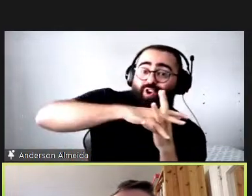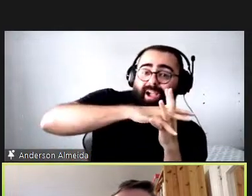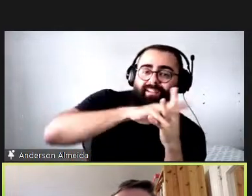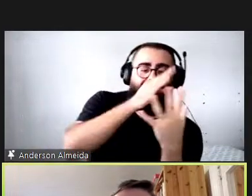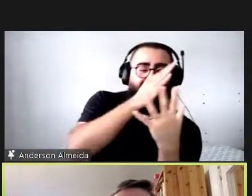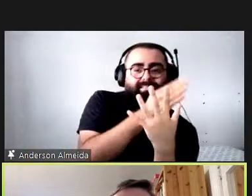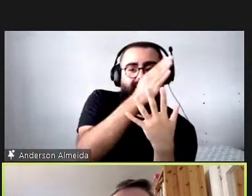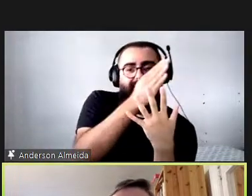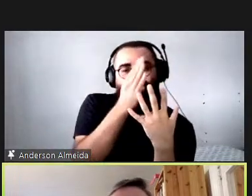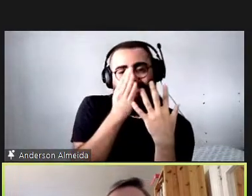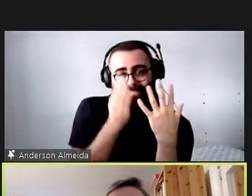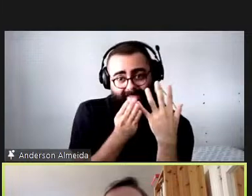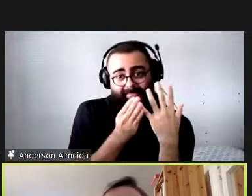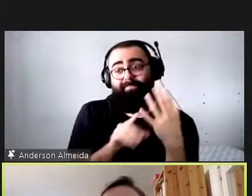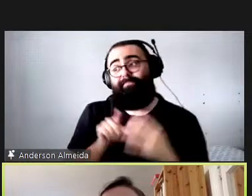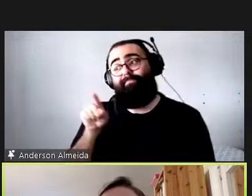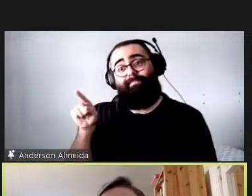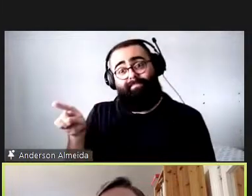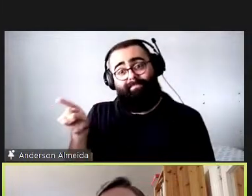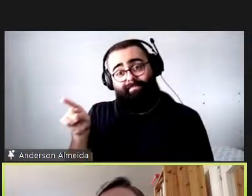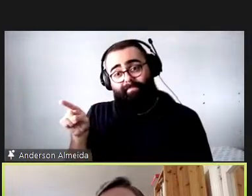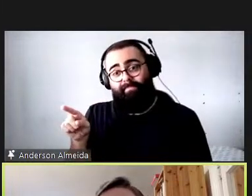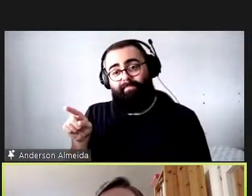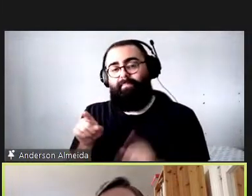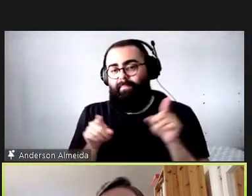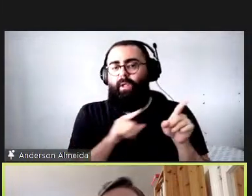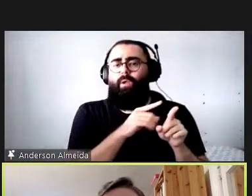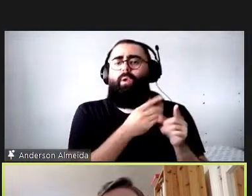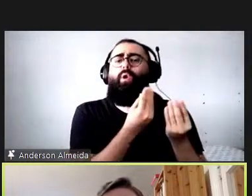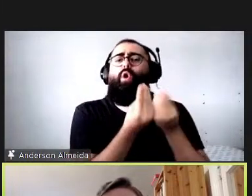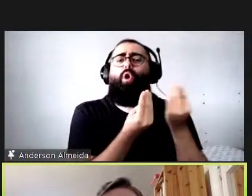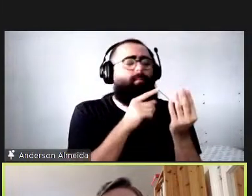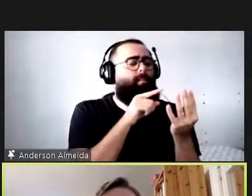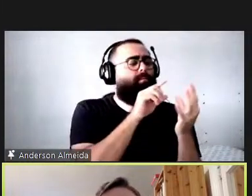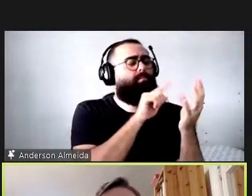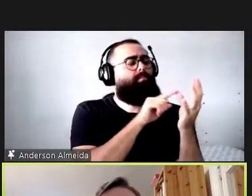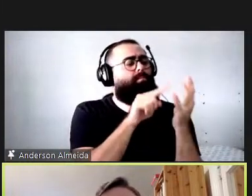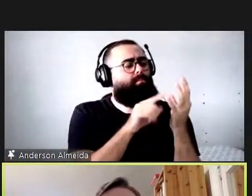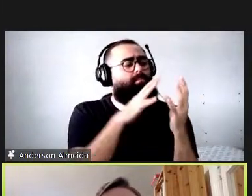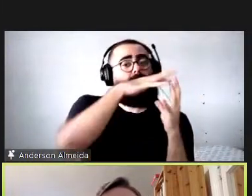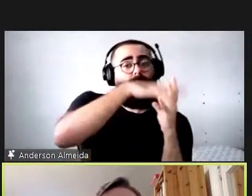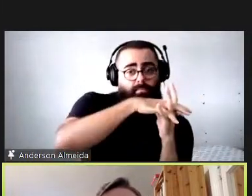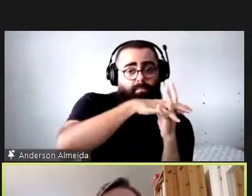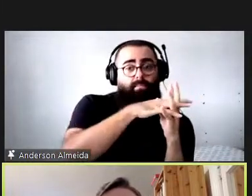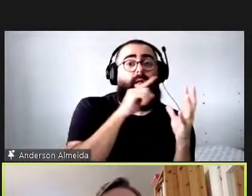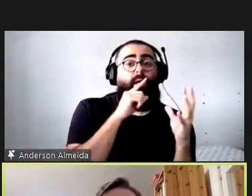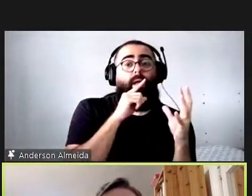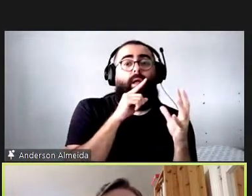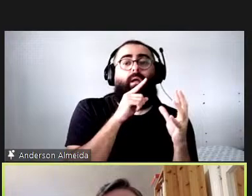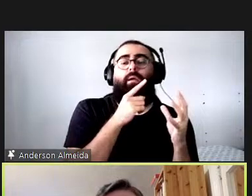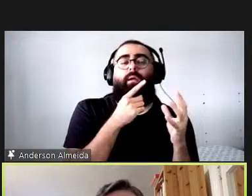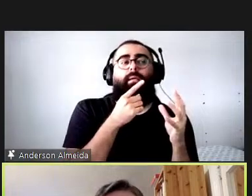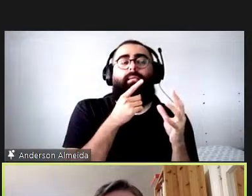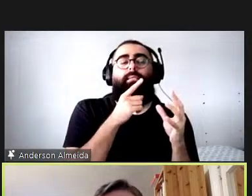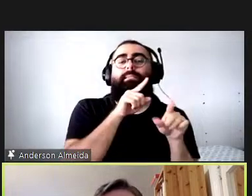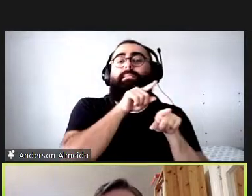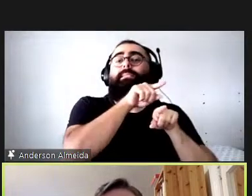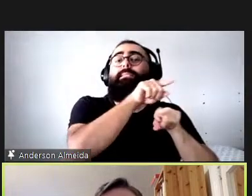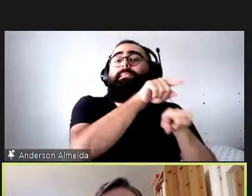of articulators dealing with suprasegmentals. And I think because we had that